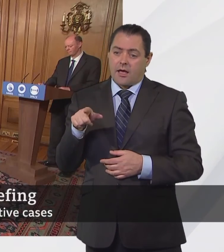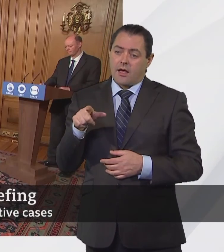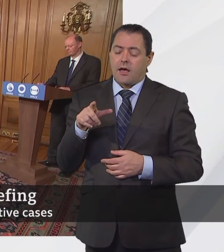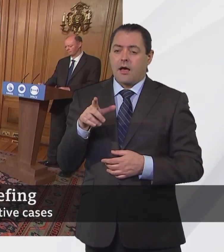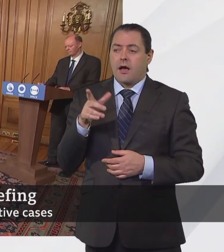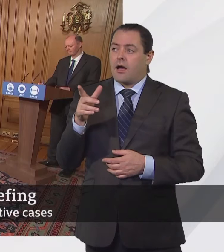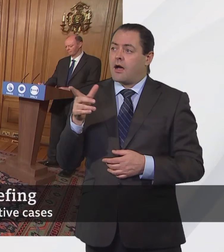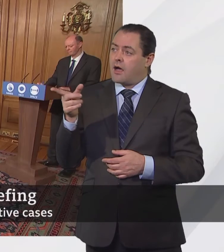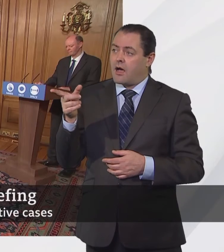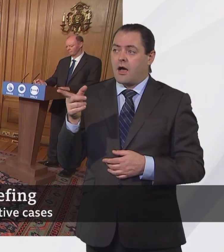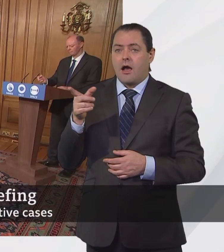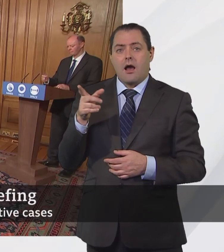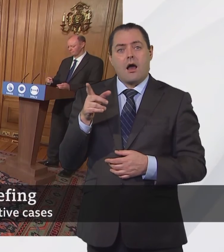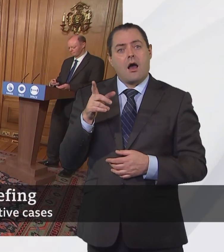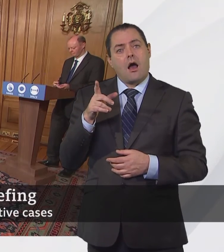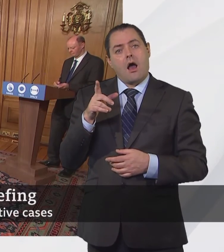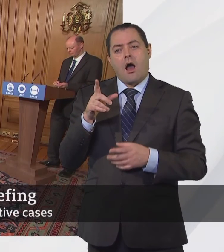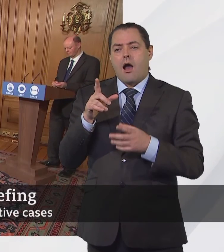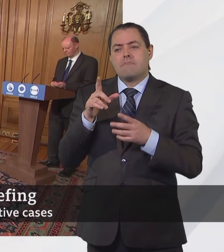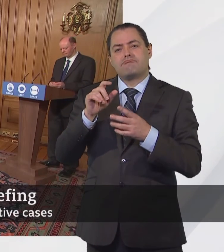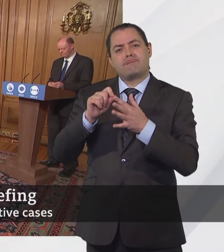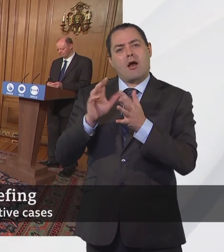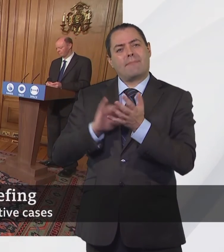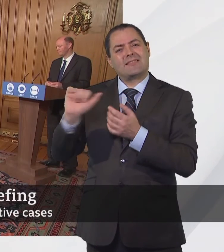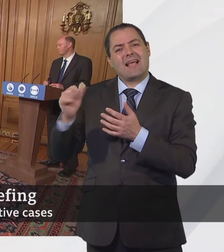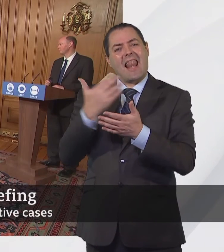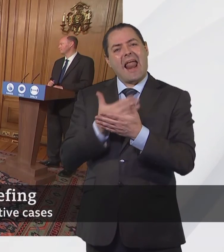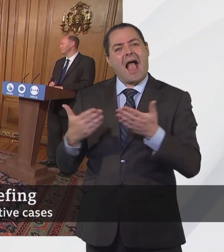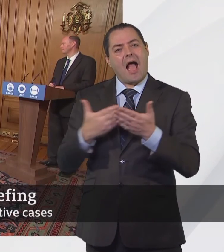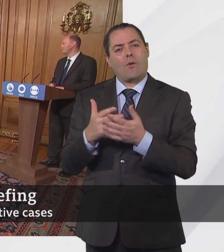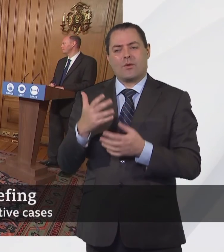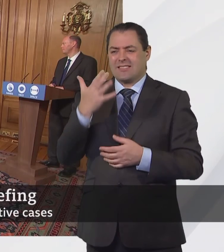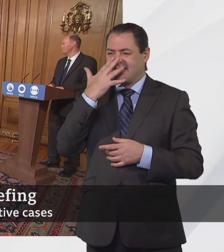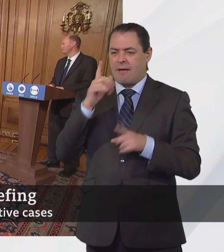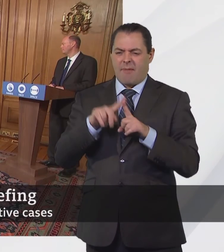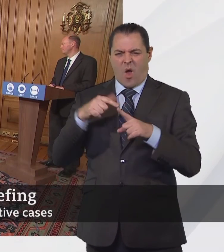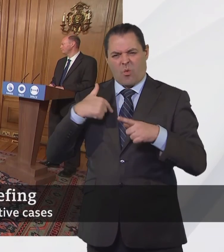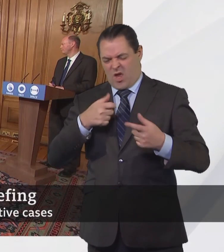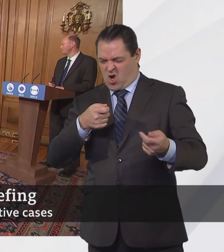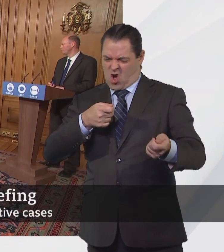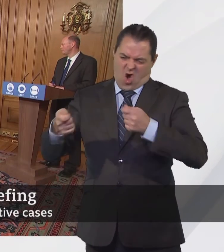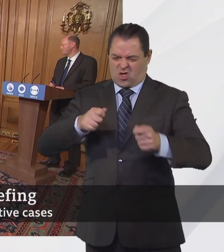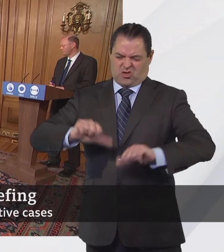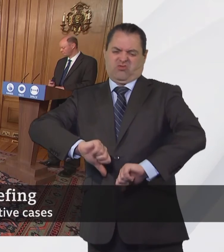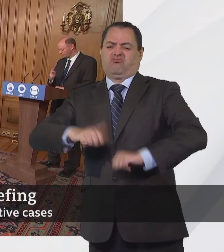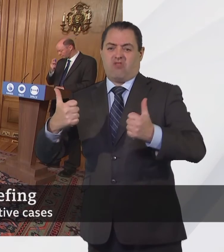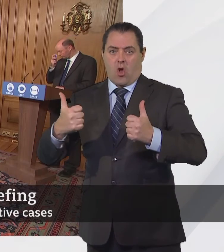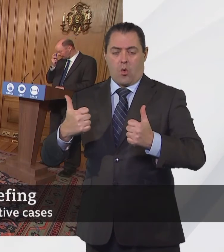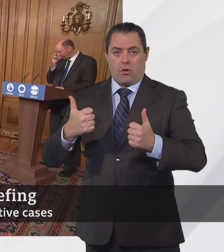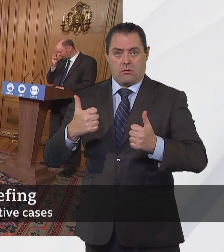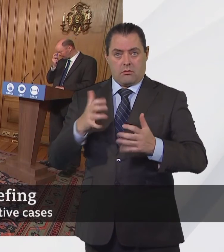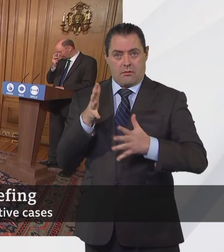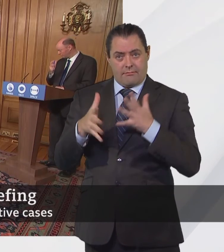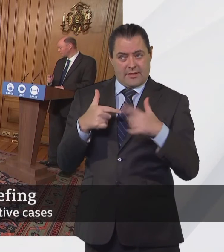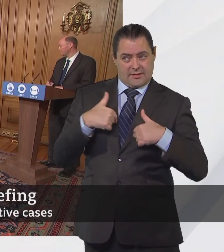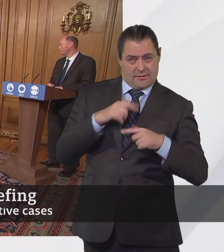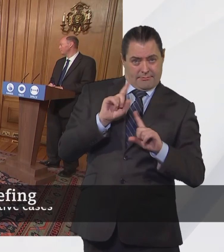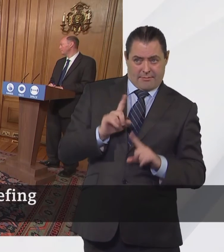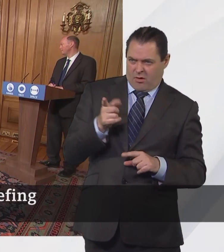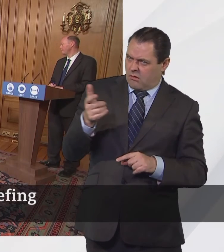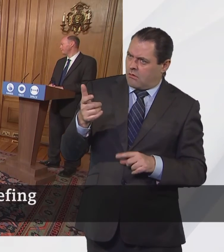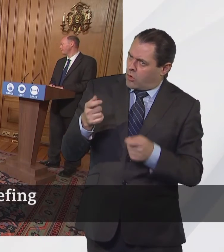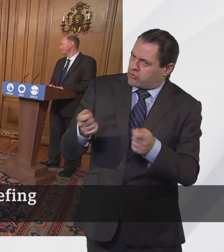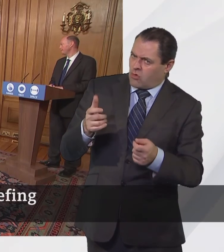the beast and the cavalry is now in sight? Well, Dominic, thank you. On your